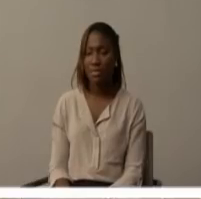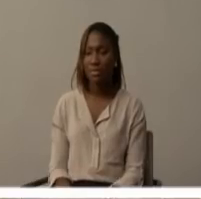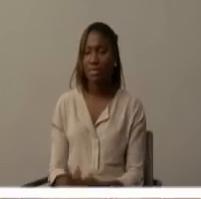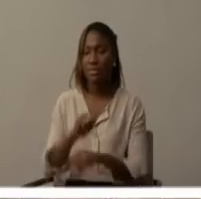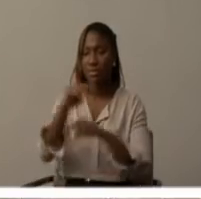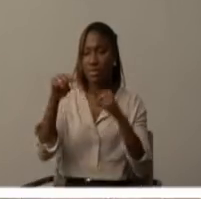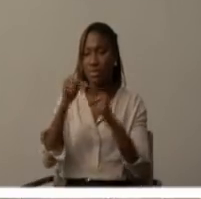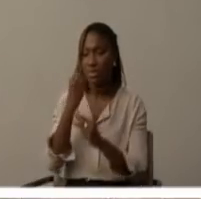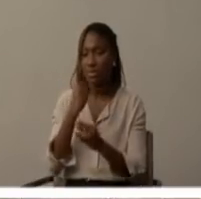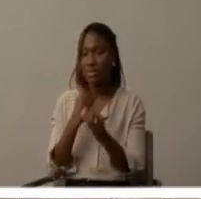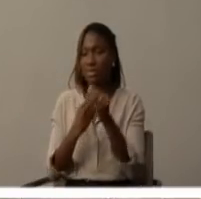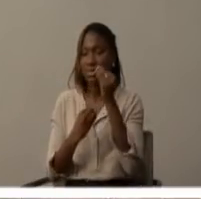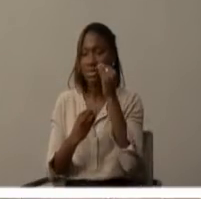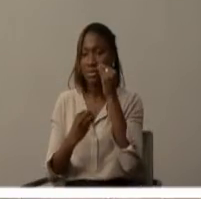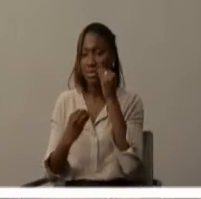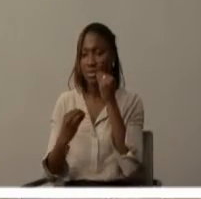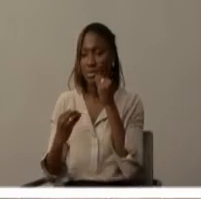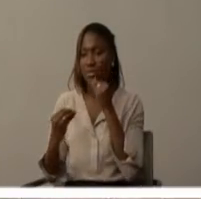When we